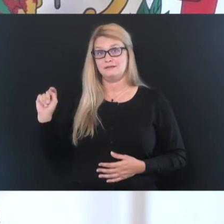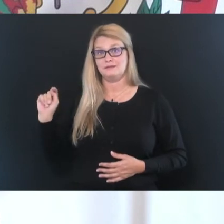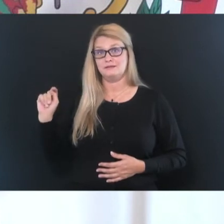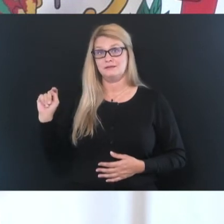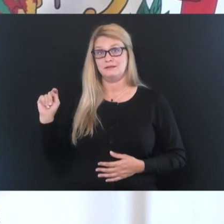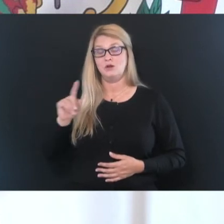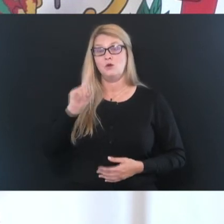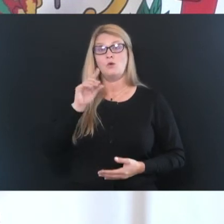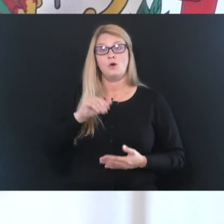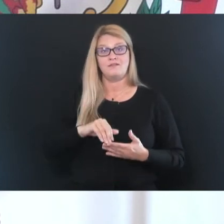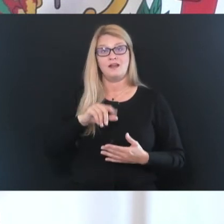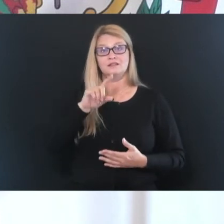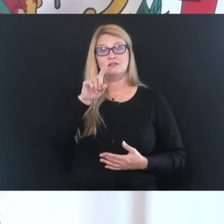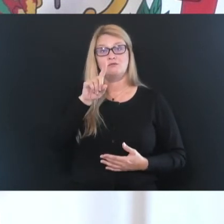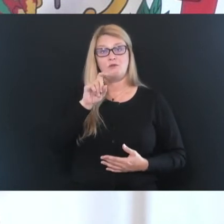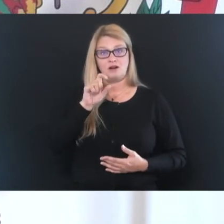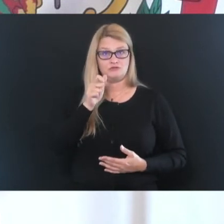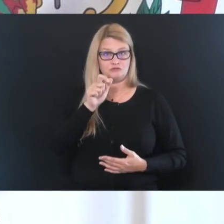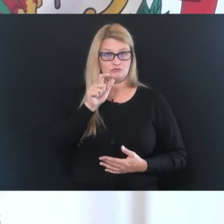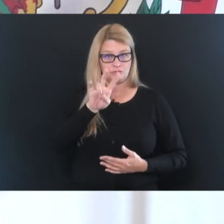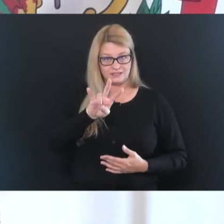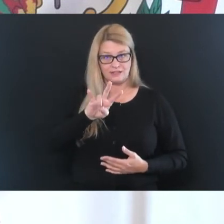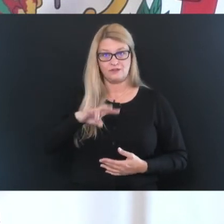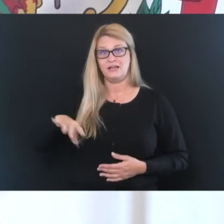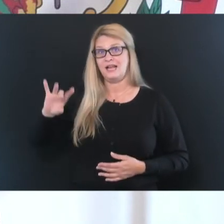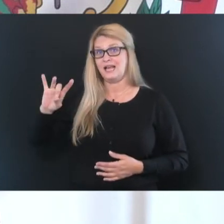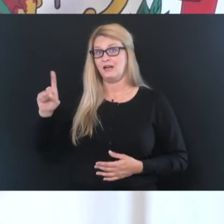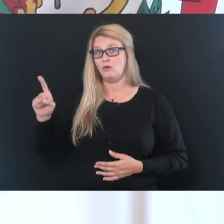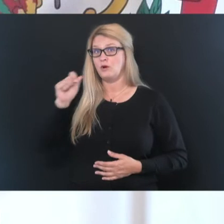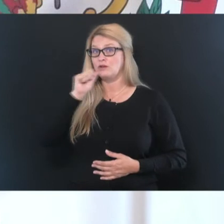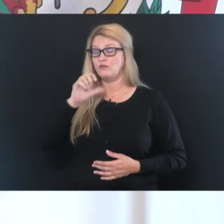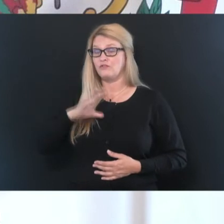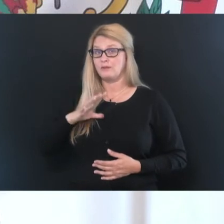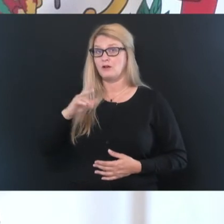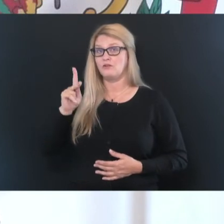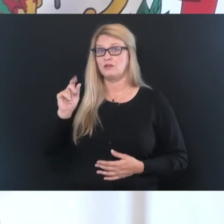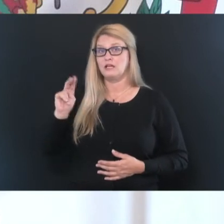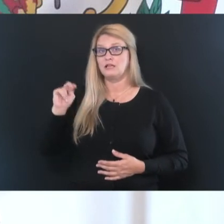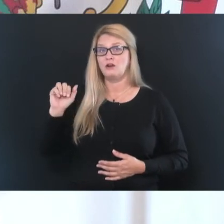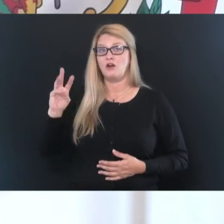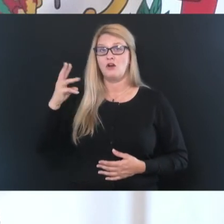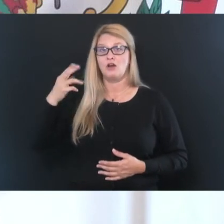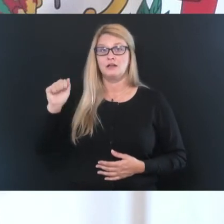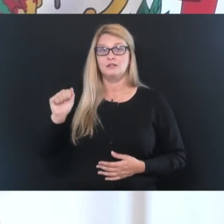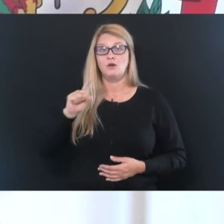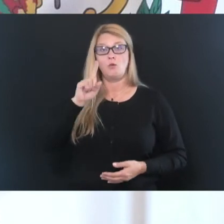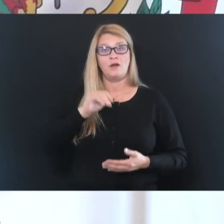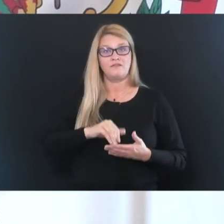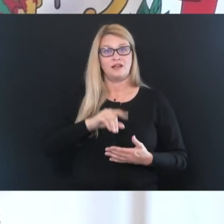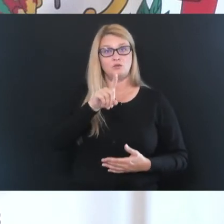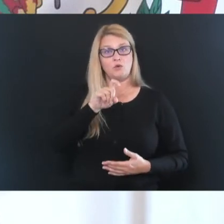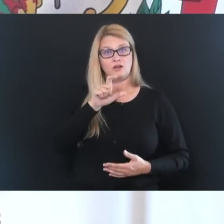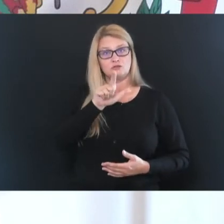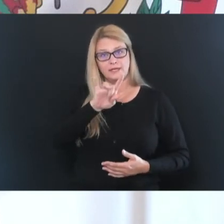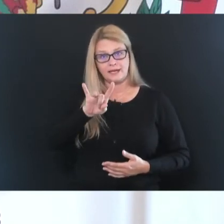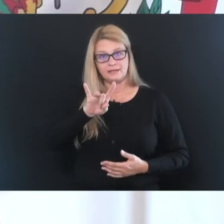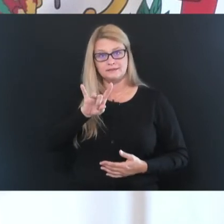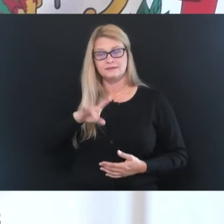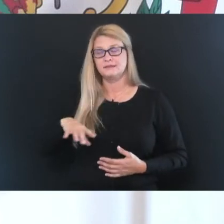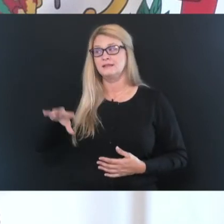Our 1,127th death is an 81-year-old female from Kanawha County. Our 1,128th death,